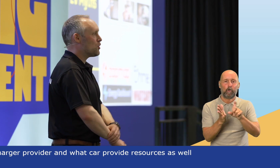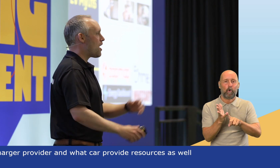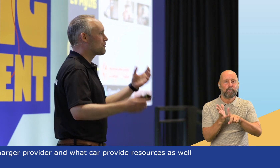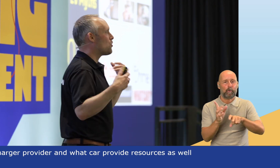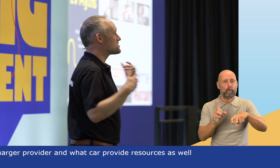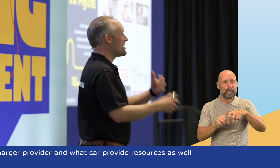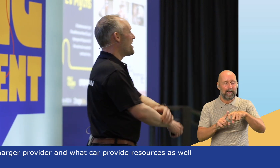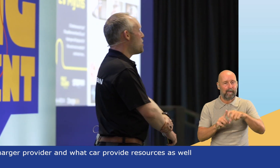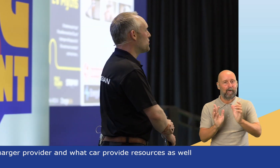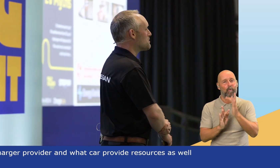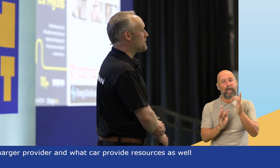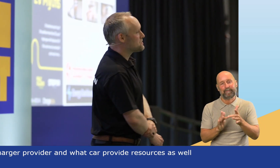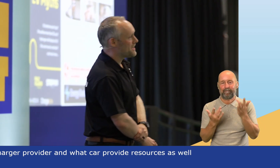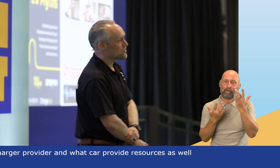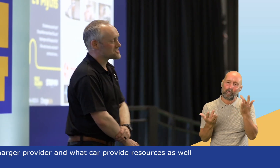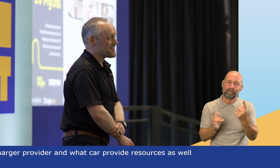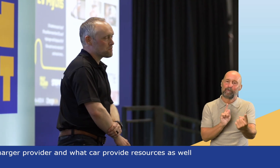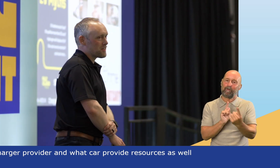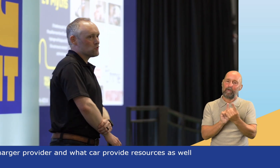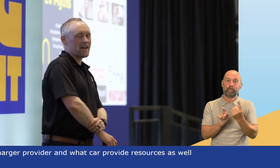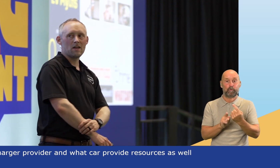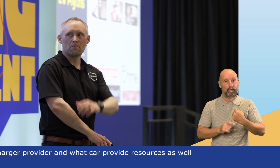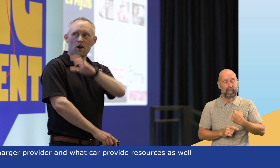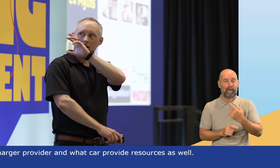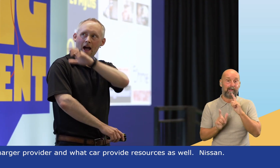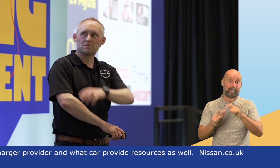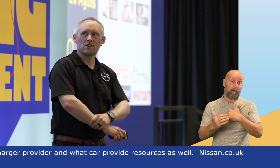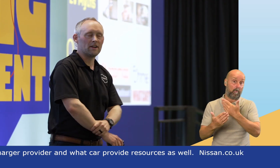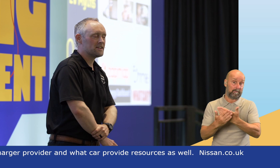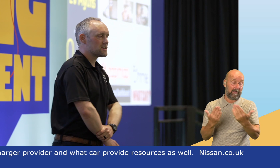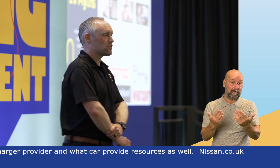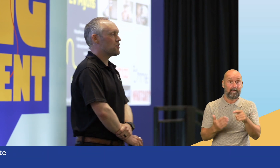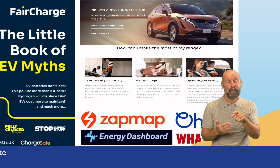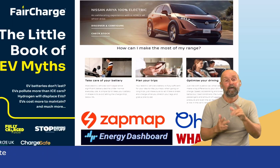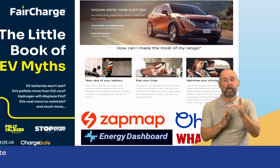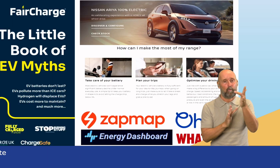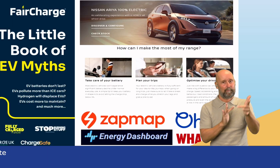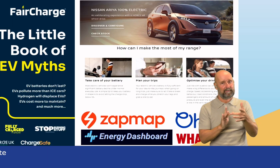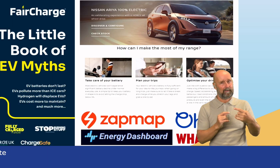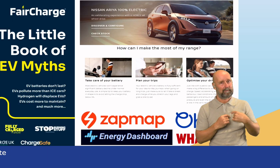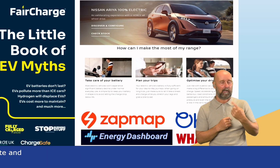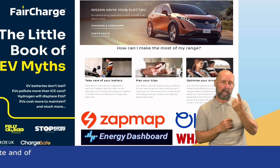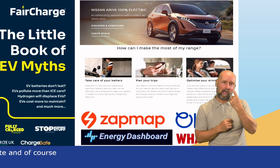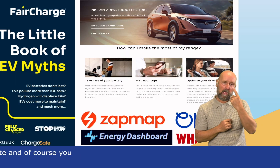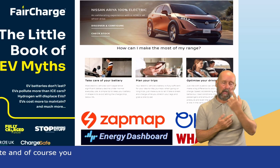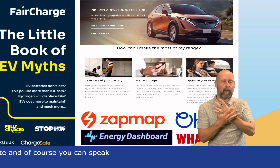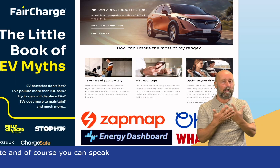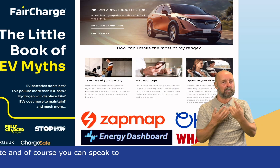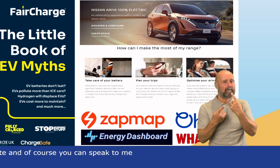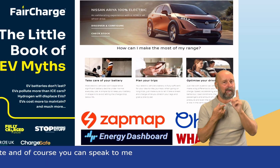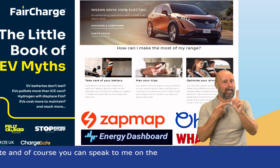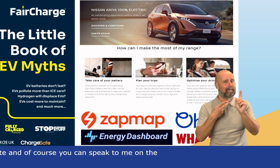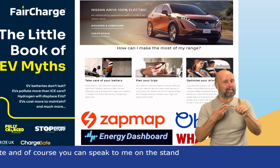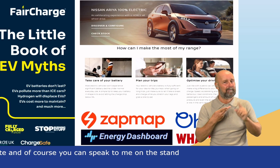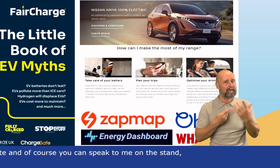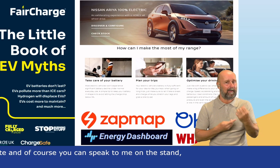website. Of course, you can come and speak to me on the stand. I'll be there all day. But absolutely, the nissan.co.uk website answers a lot of some of the questions